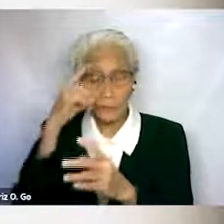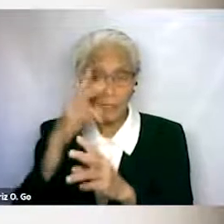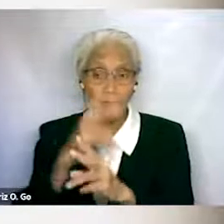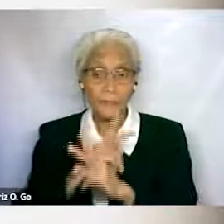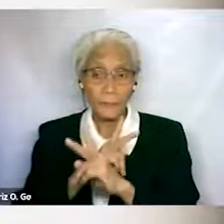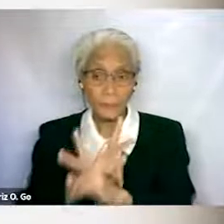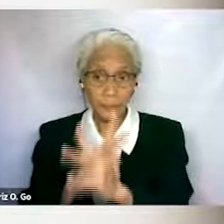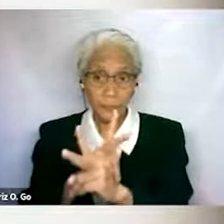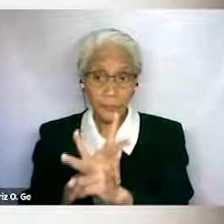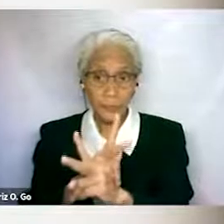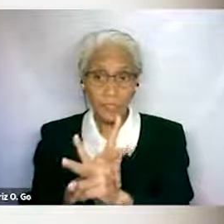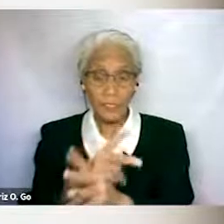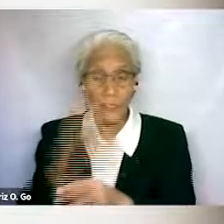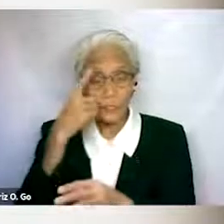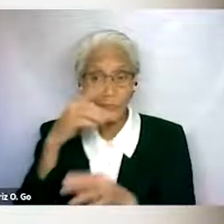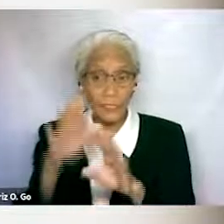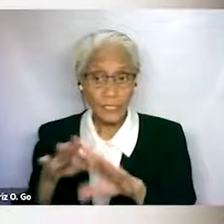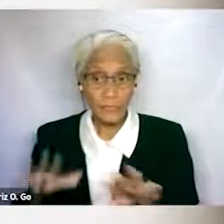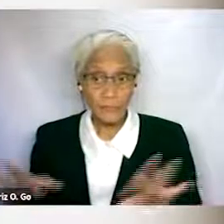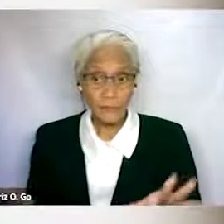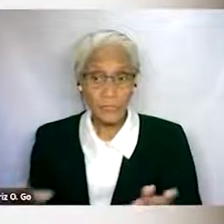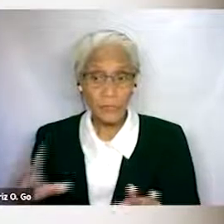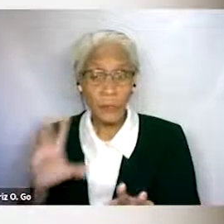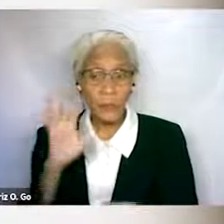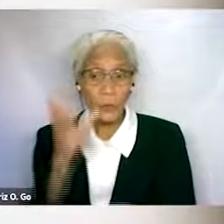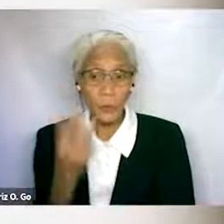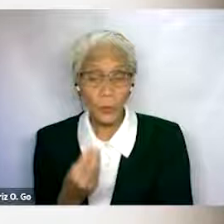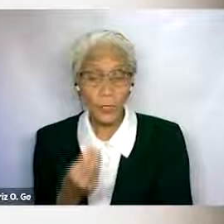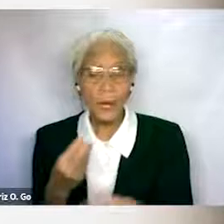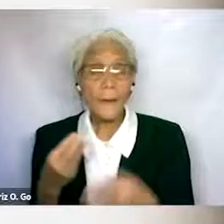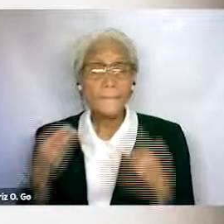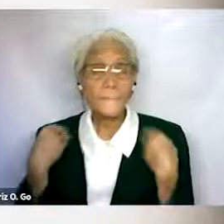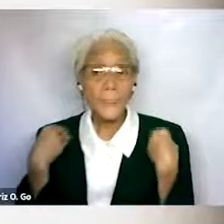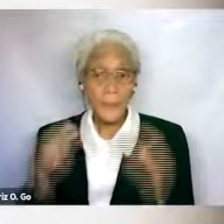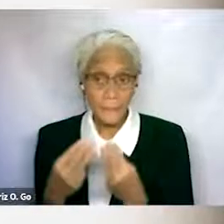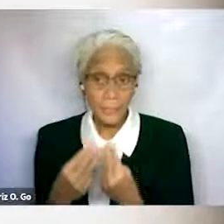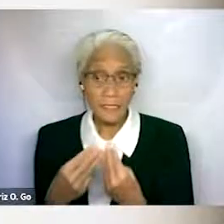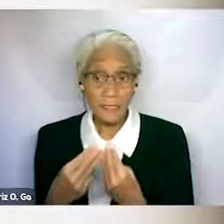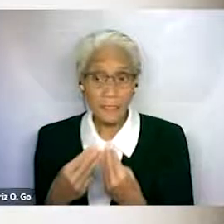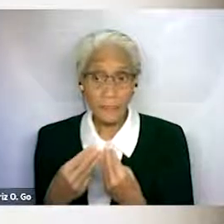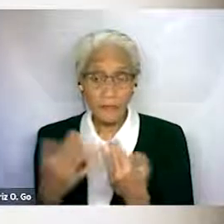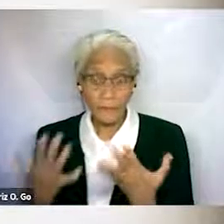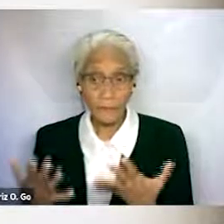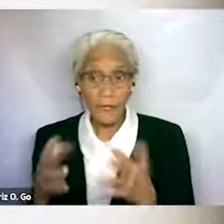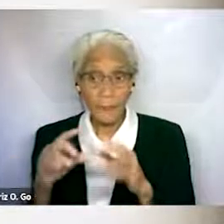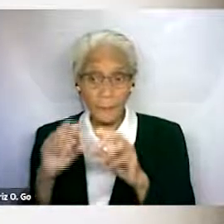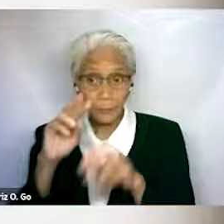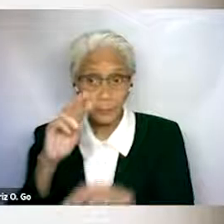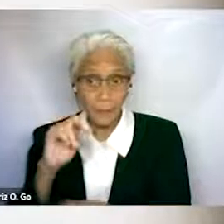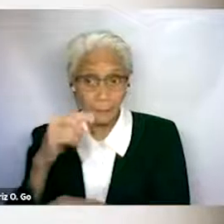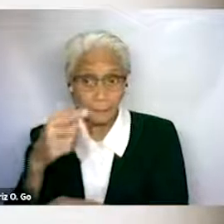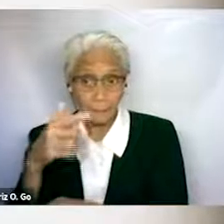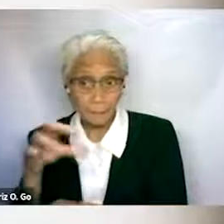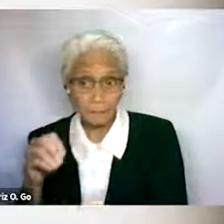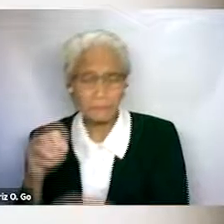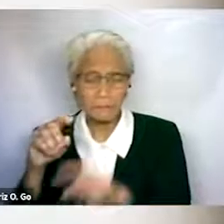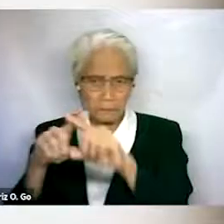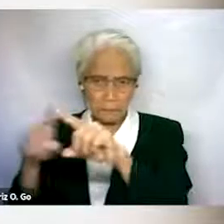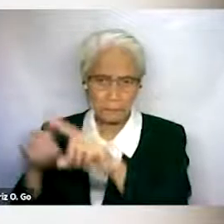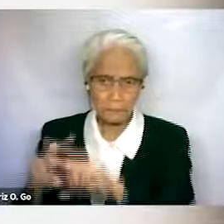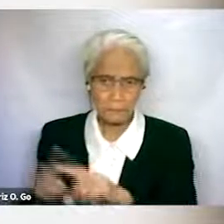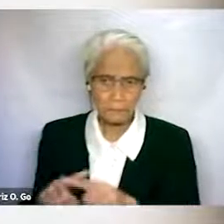CRC reporting, we have close engagement with CSOs. We have a close engagement with Network of Women. And we